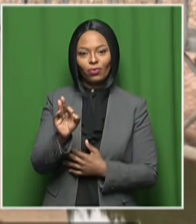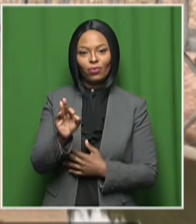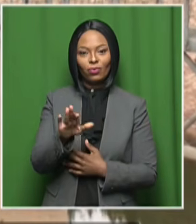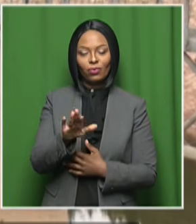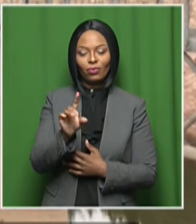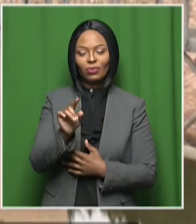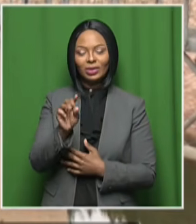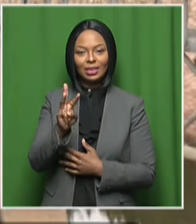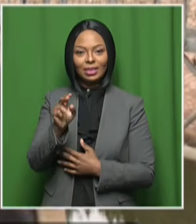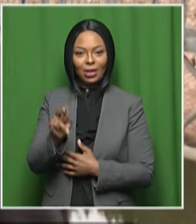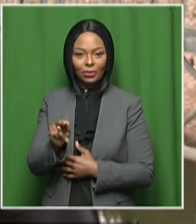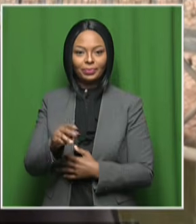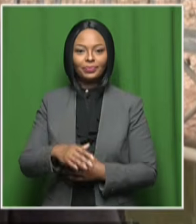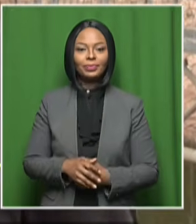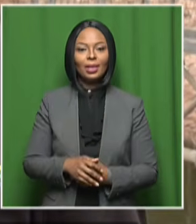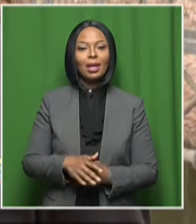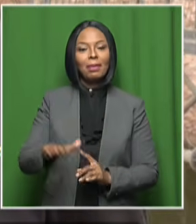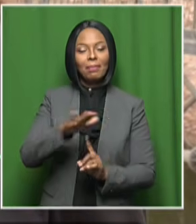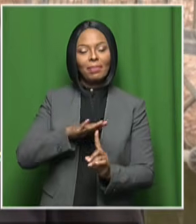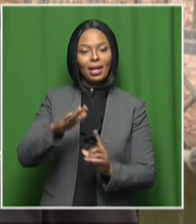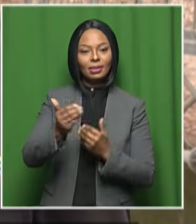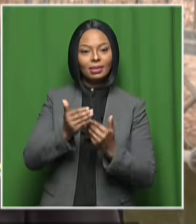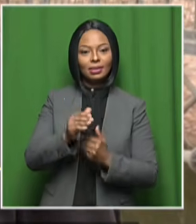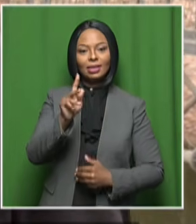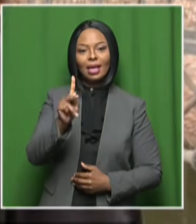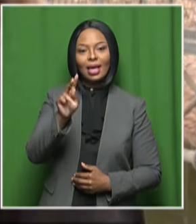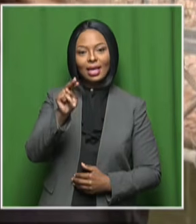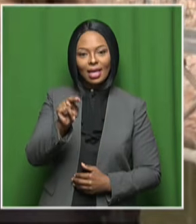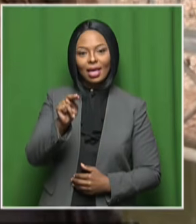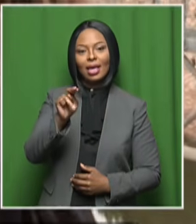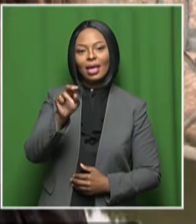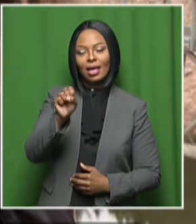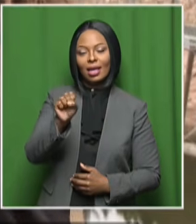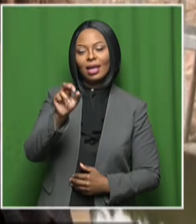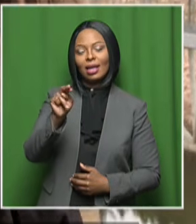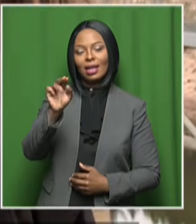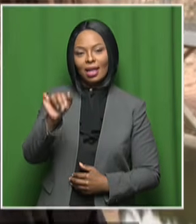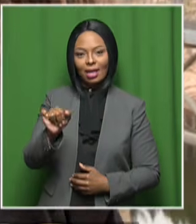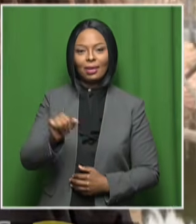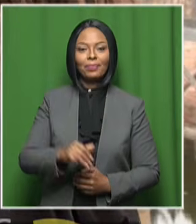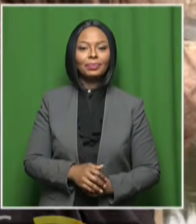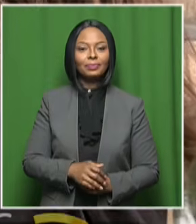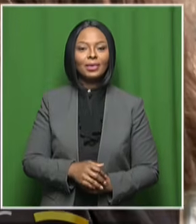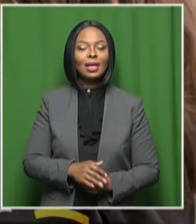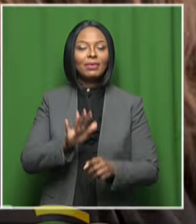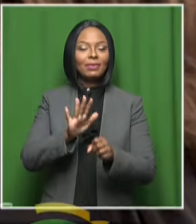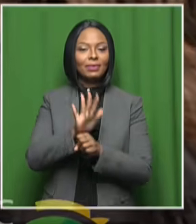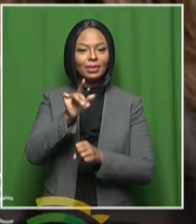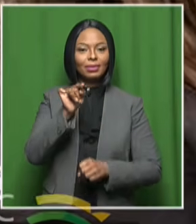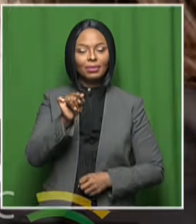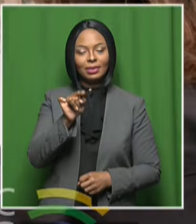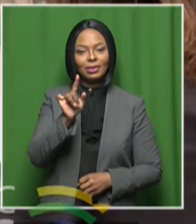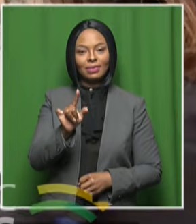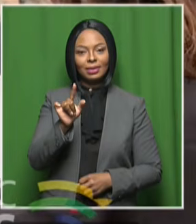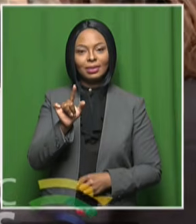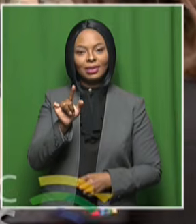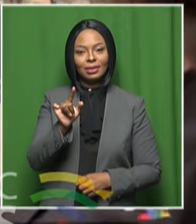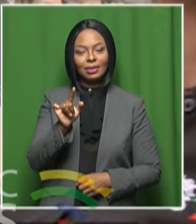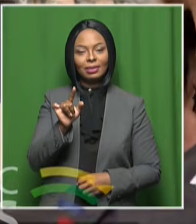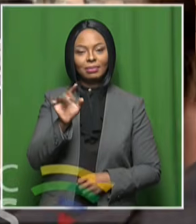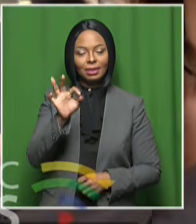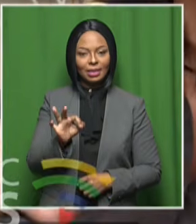And as I stand here, I can tell you that it's between 15 to 17% full. So, you know, it looks quite deceiving from